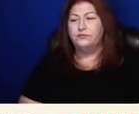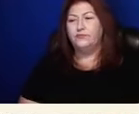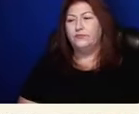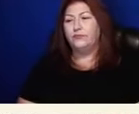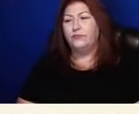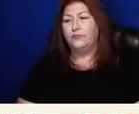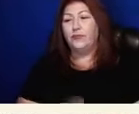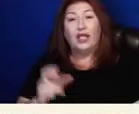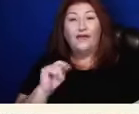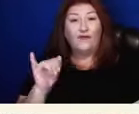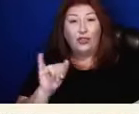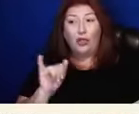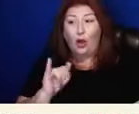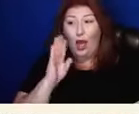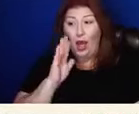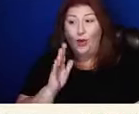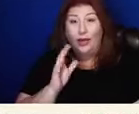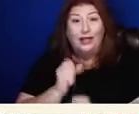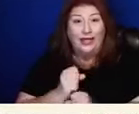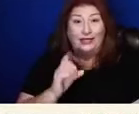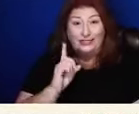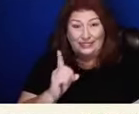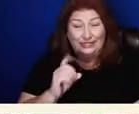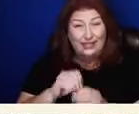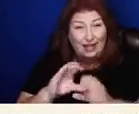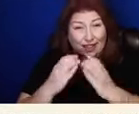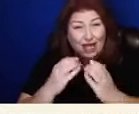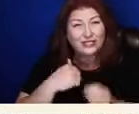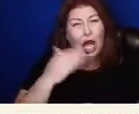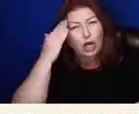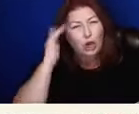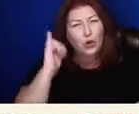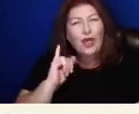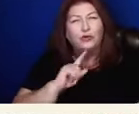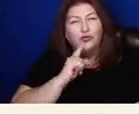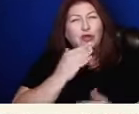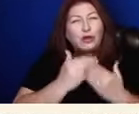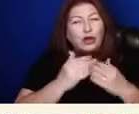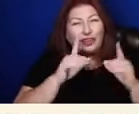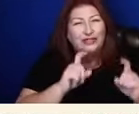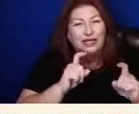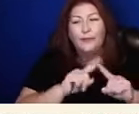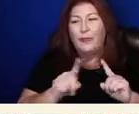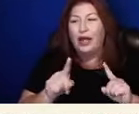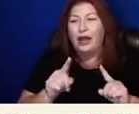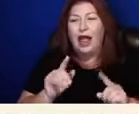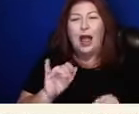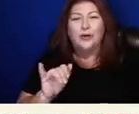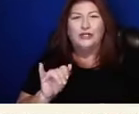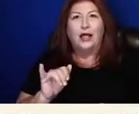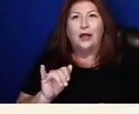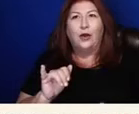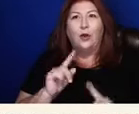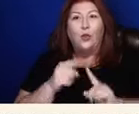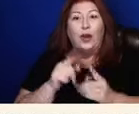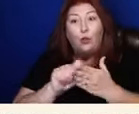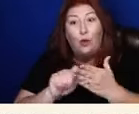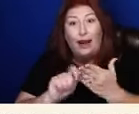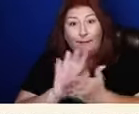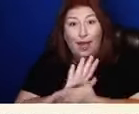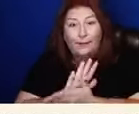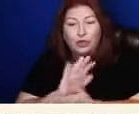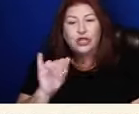get C's in class because I knew that I was really good at the tests, but I was like, well, when it came to writing papers, I was